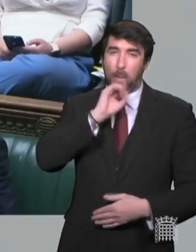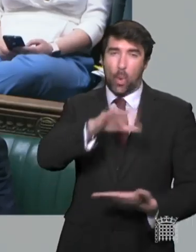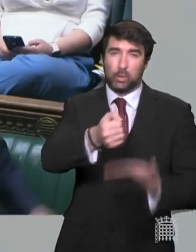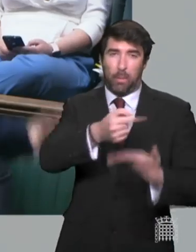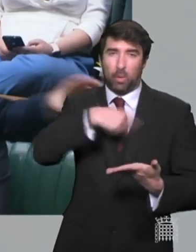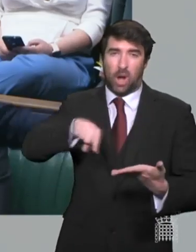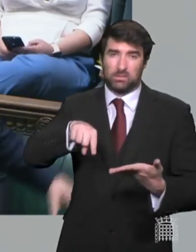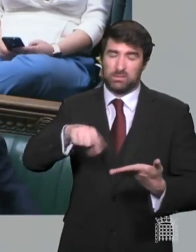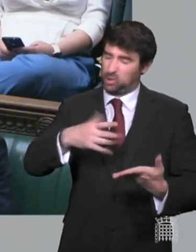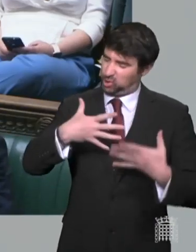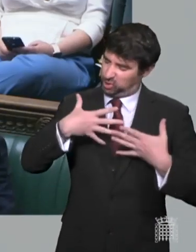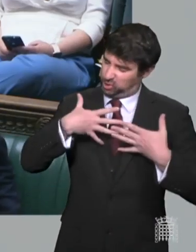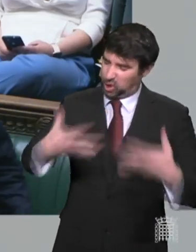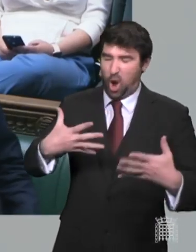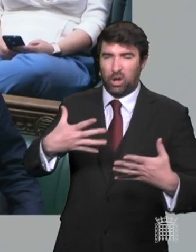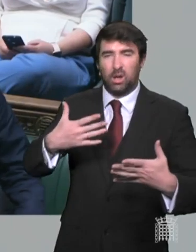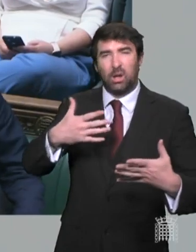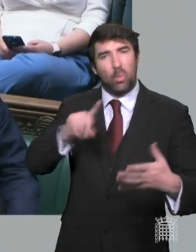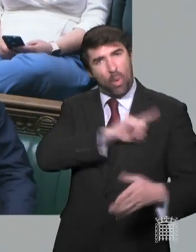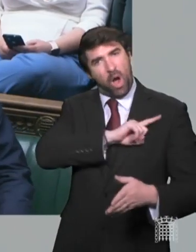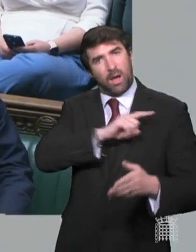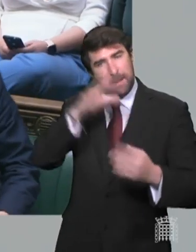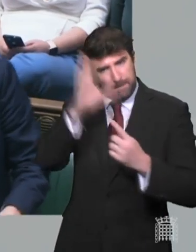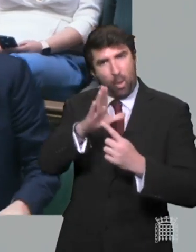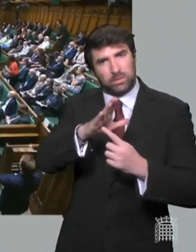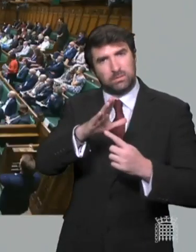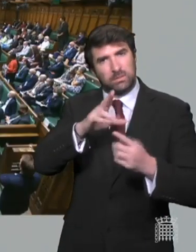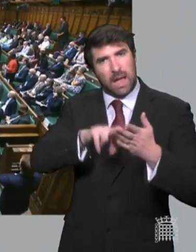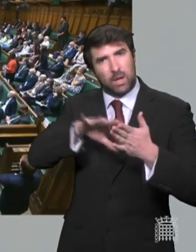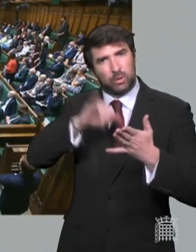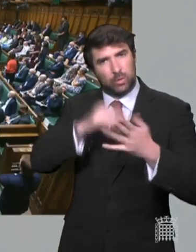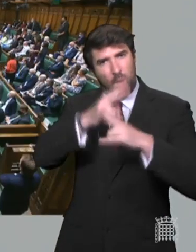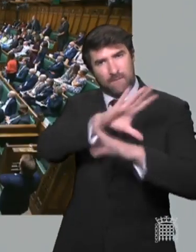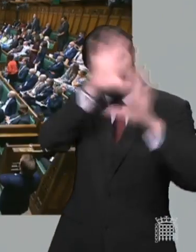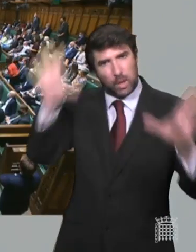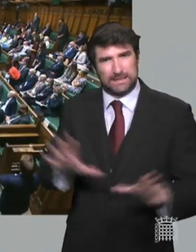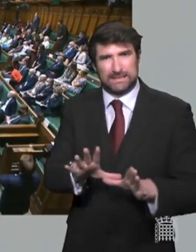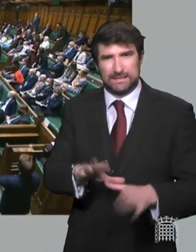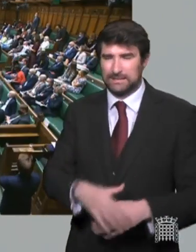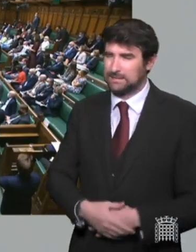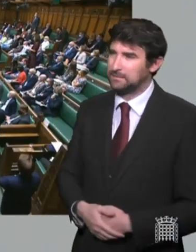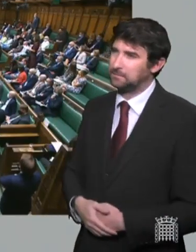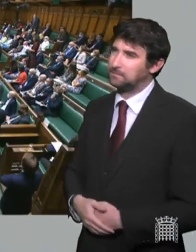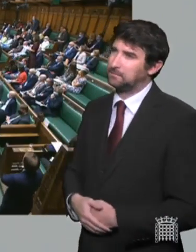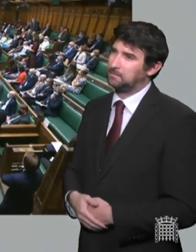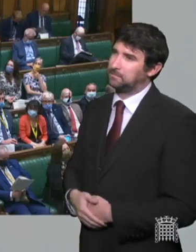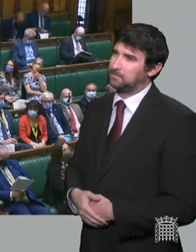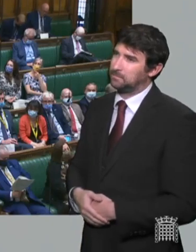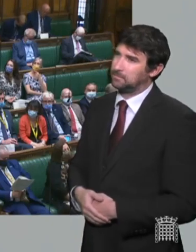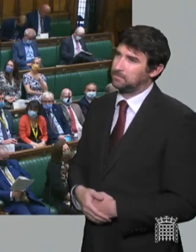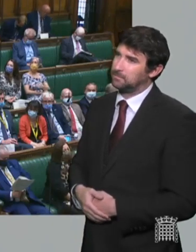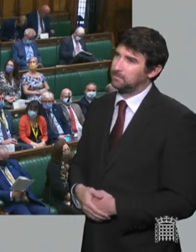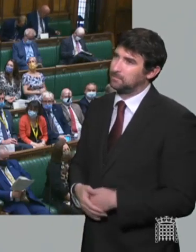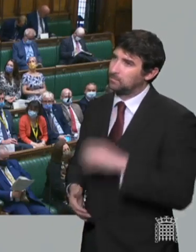lists, Mr. Speaker, and that is the objective of the measures that we're bringing forward. Thank you, Mr Speaker. Funding for organisations helping vulnerable